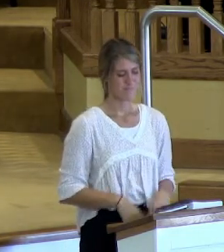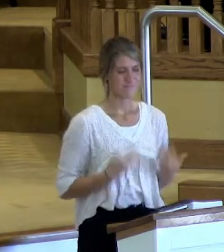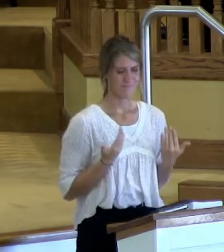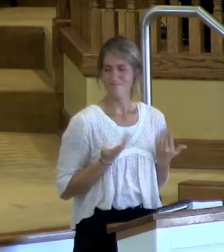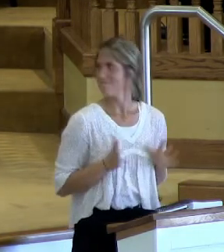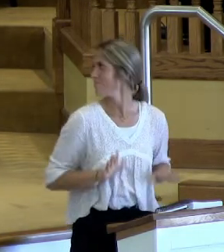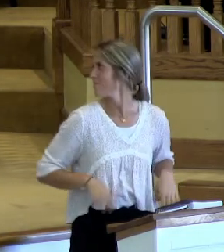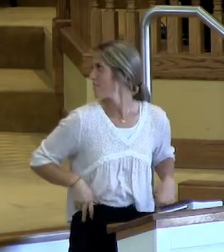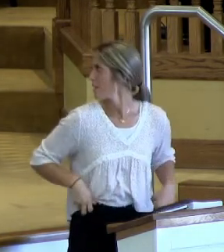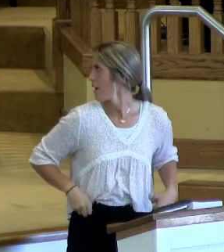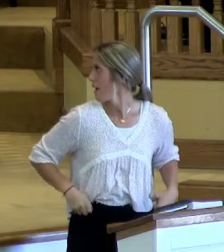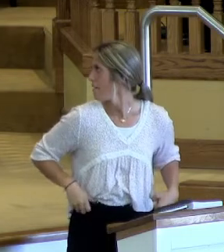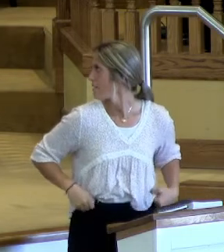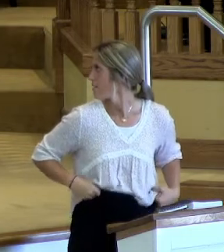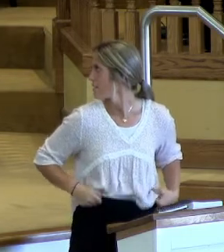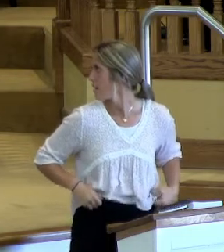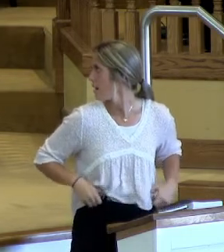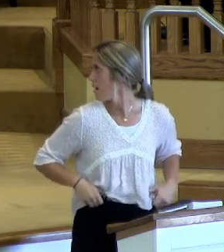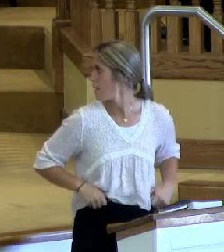heart.